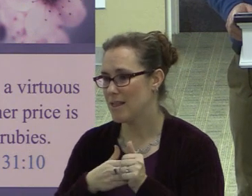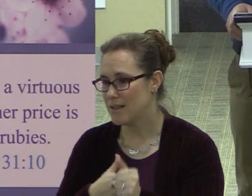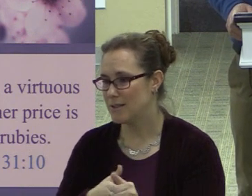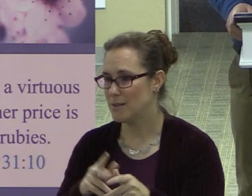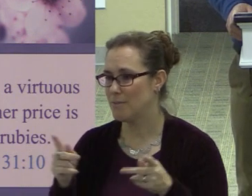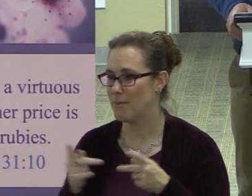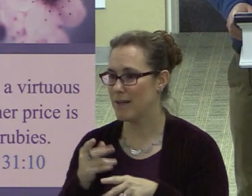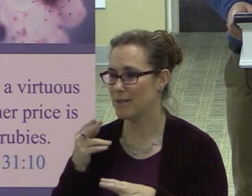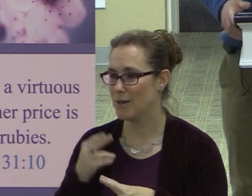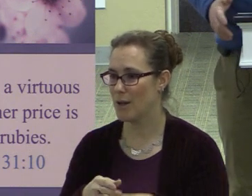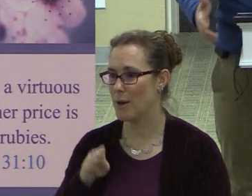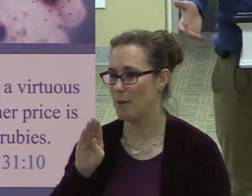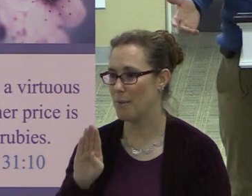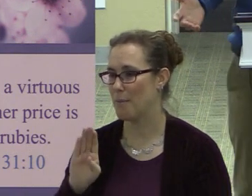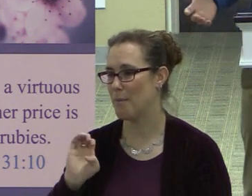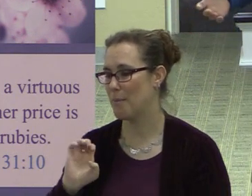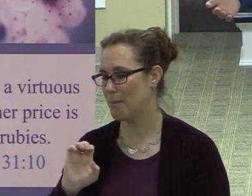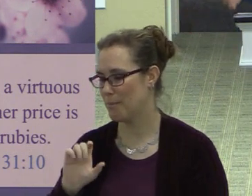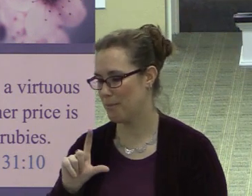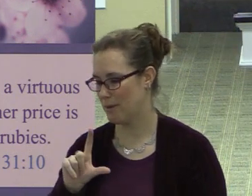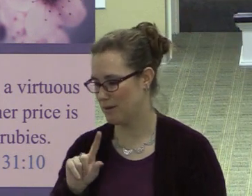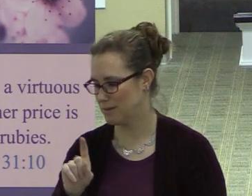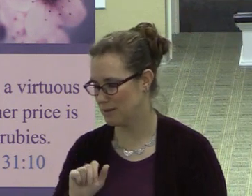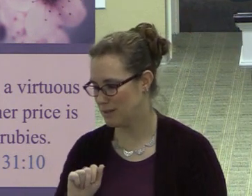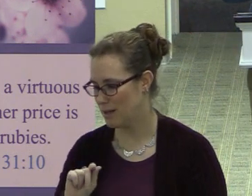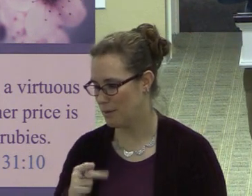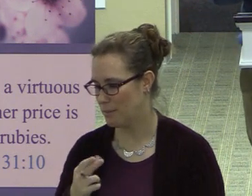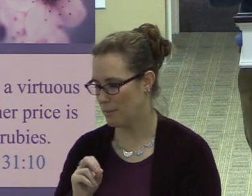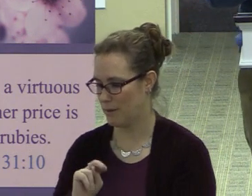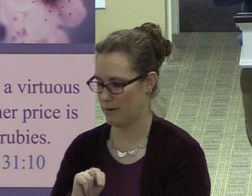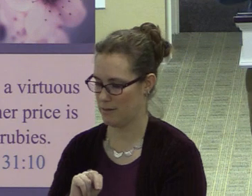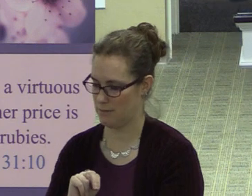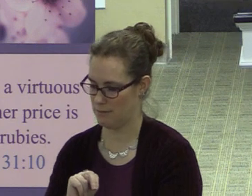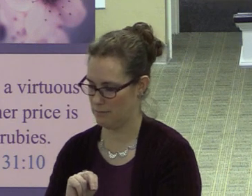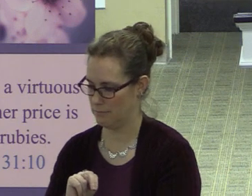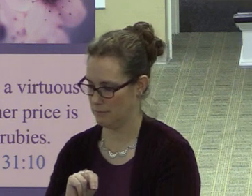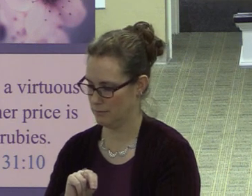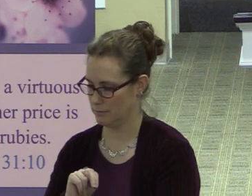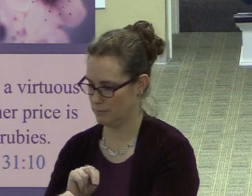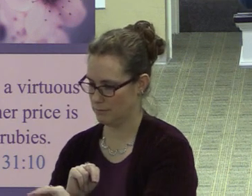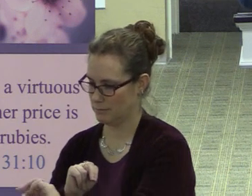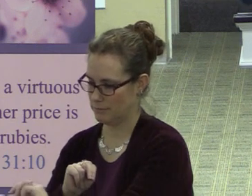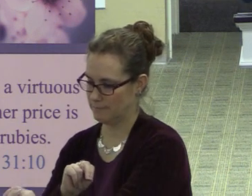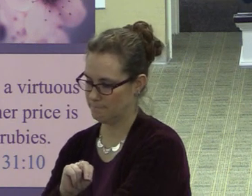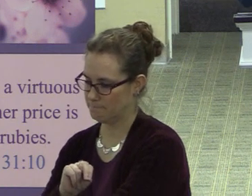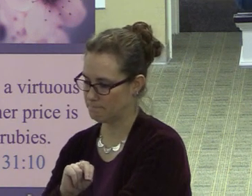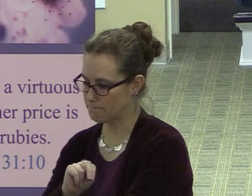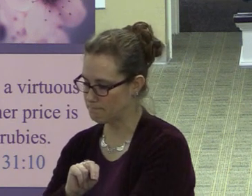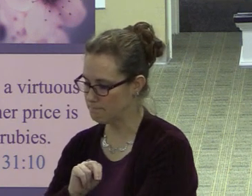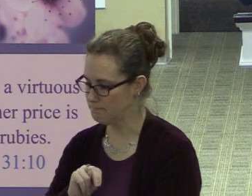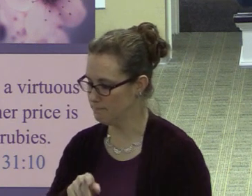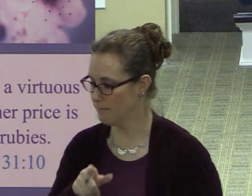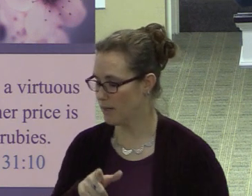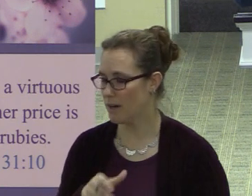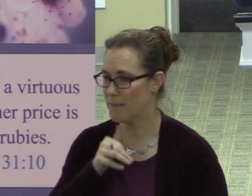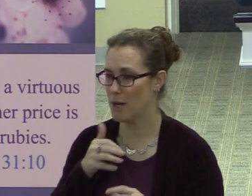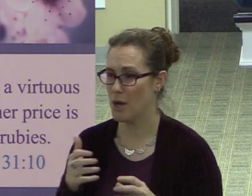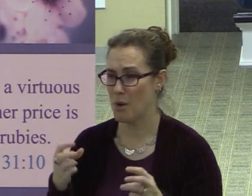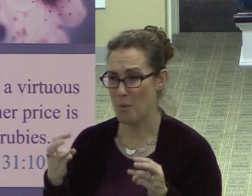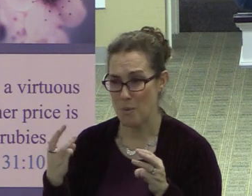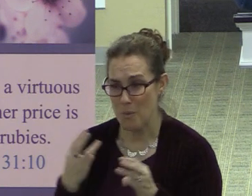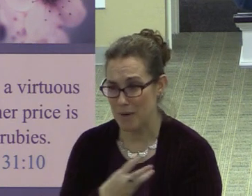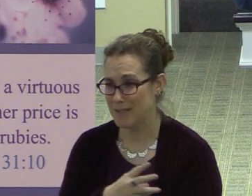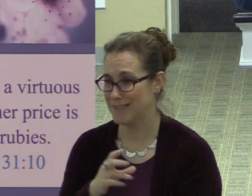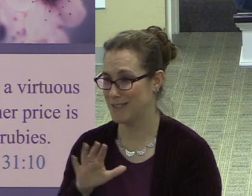Beelzebub. Really, when you look at this, there could not have been a worse location.